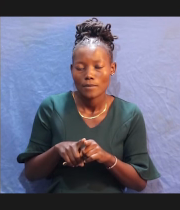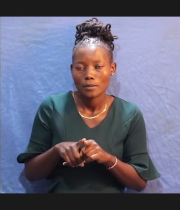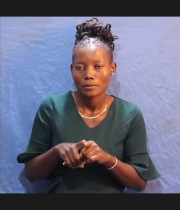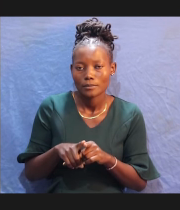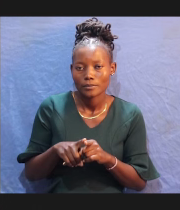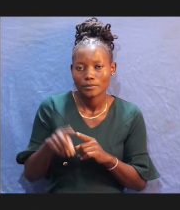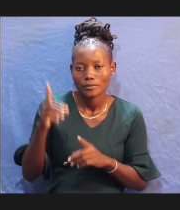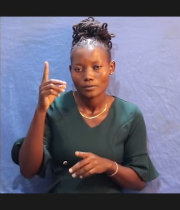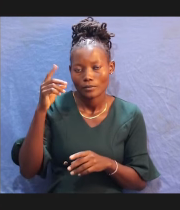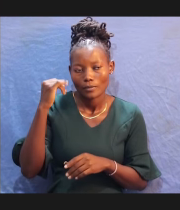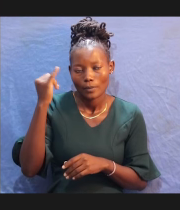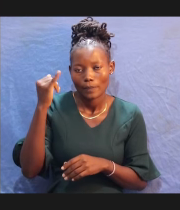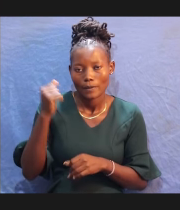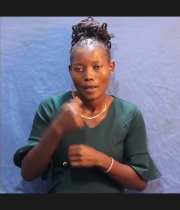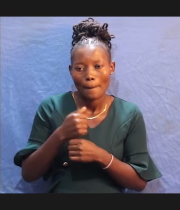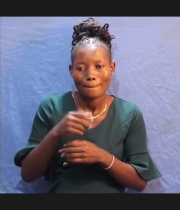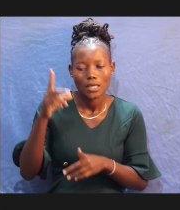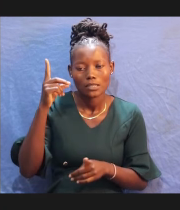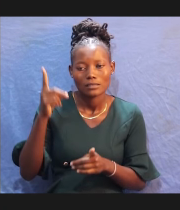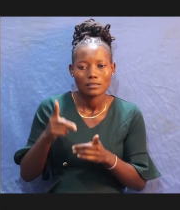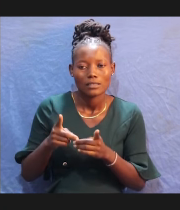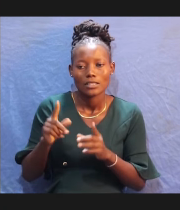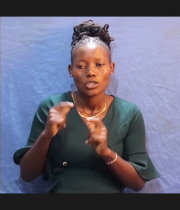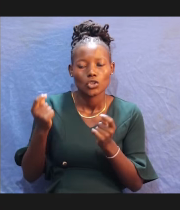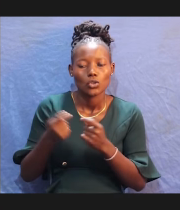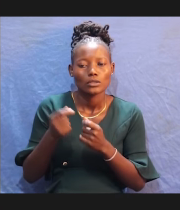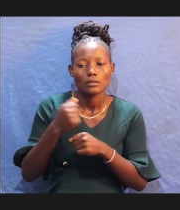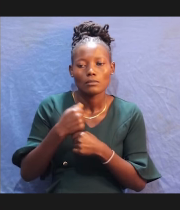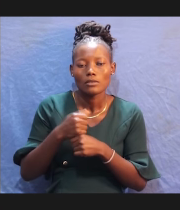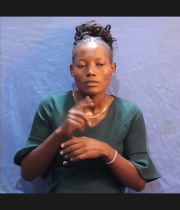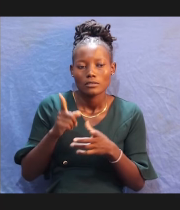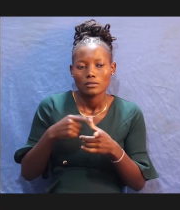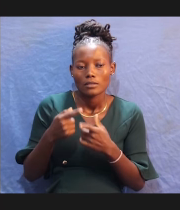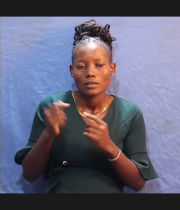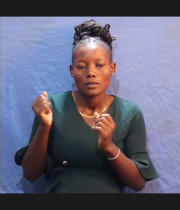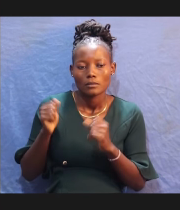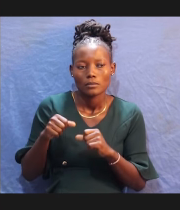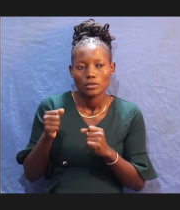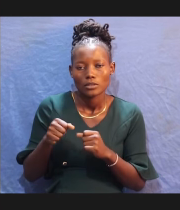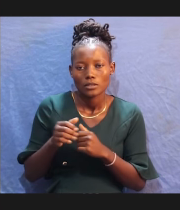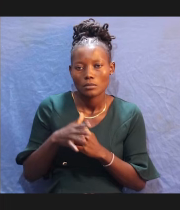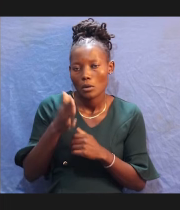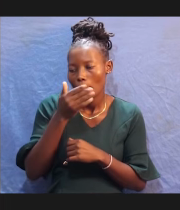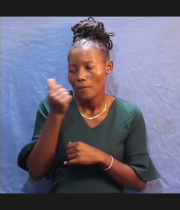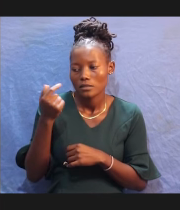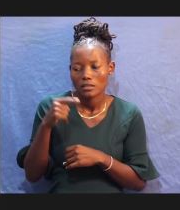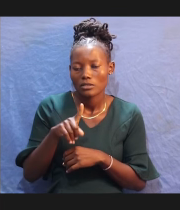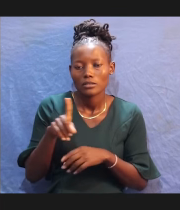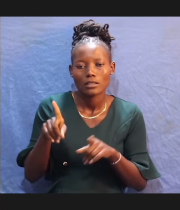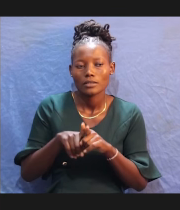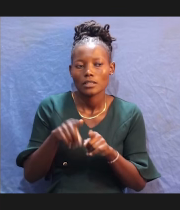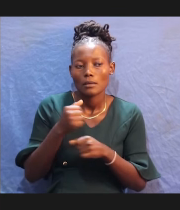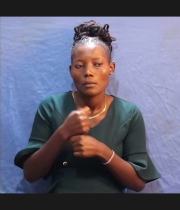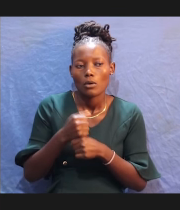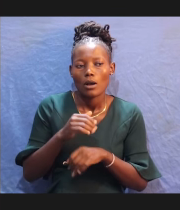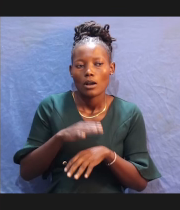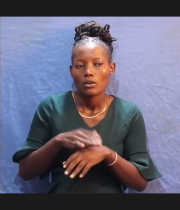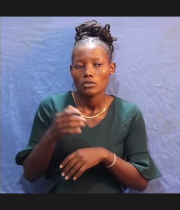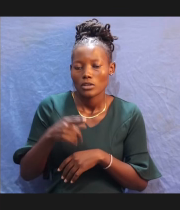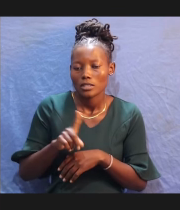didn't make any decisions. They were maybe working on teamwork, and then you can better yourself. You can work on your sessions, and